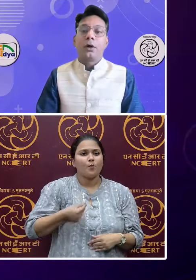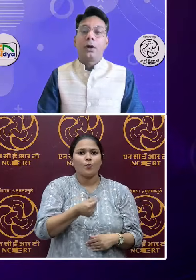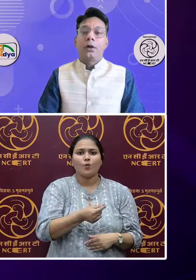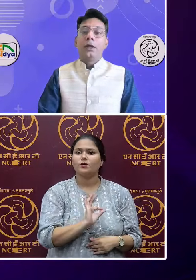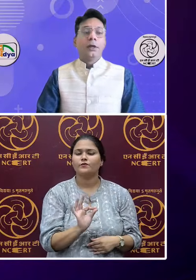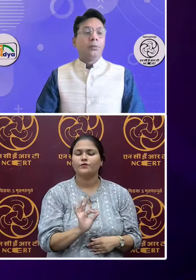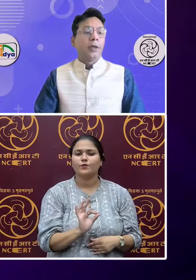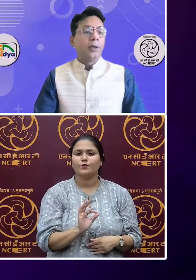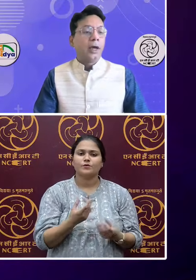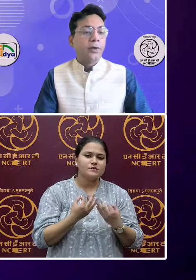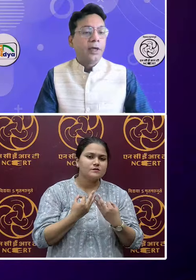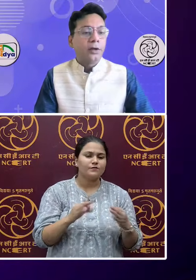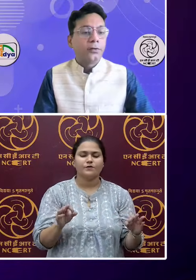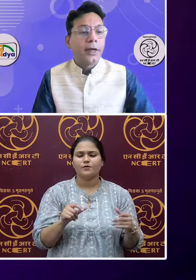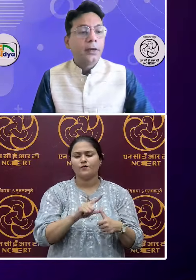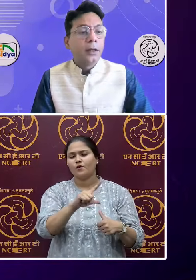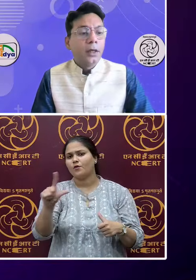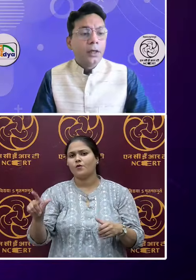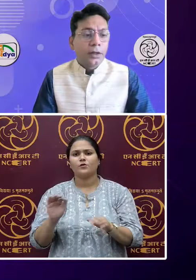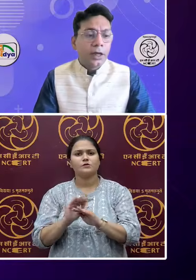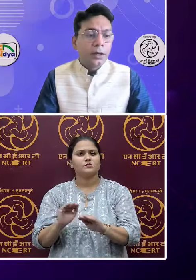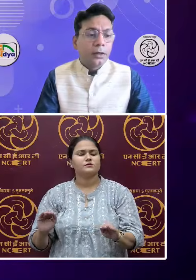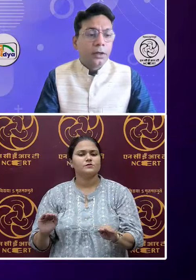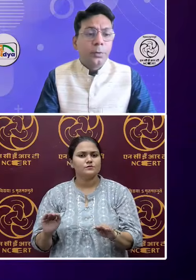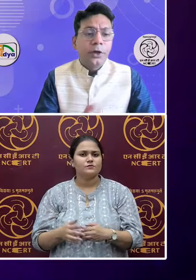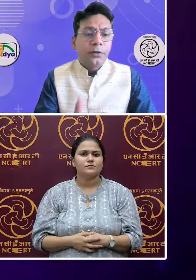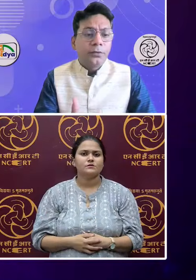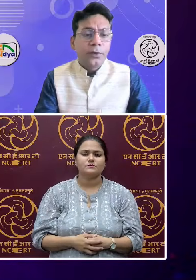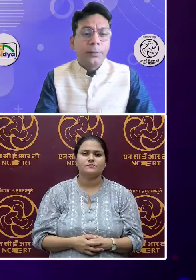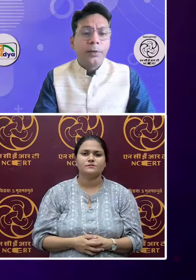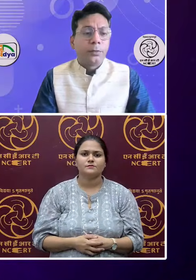think you all may be aware of that. Then